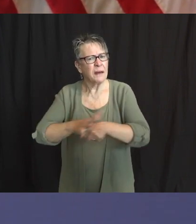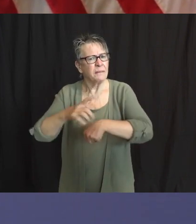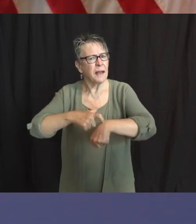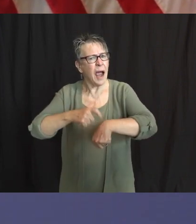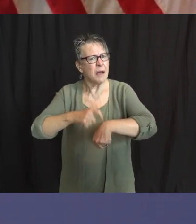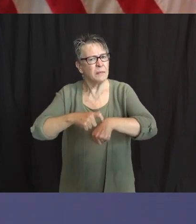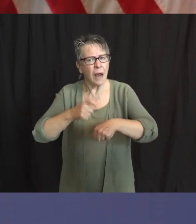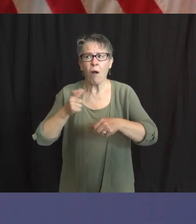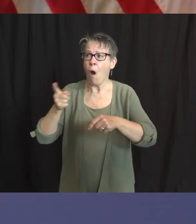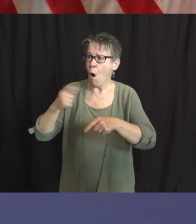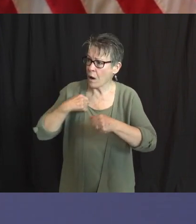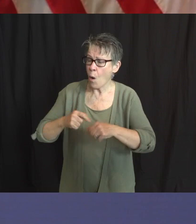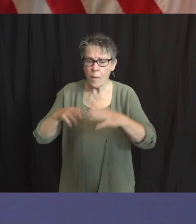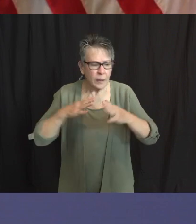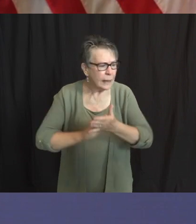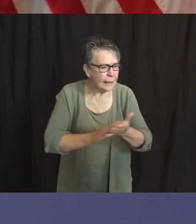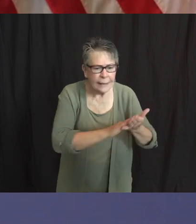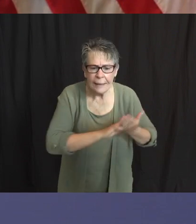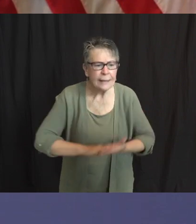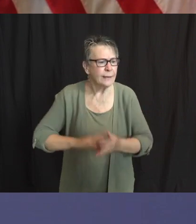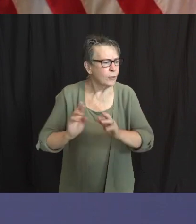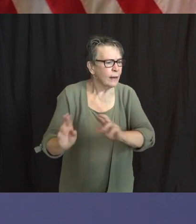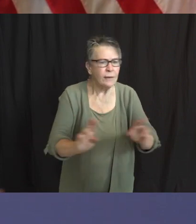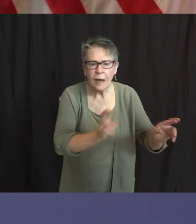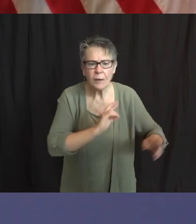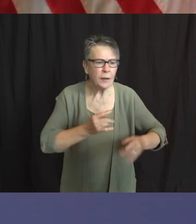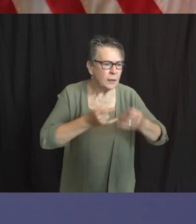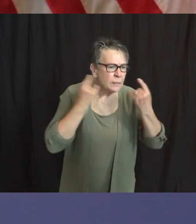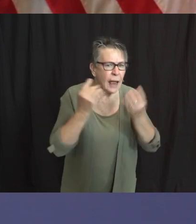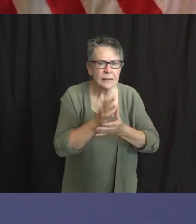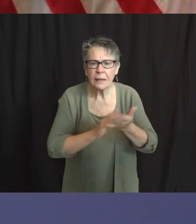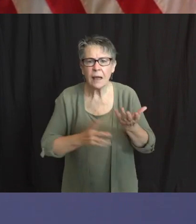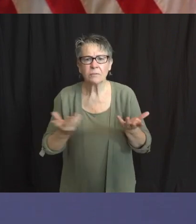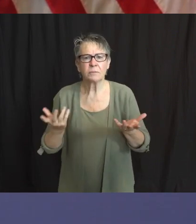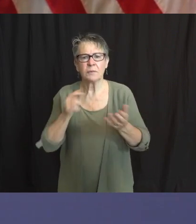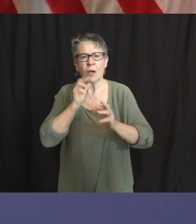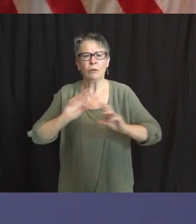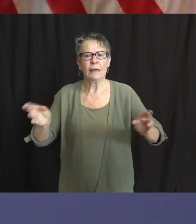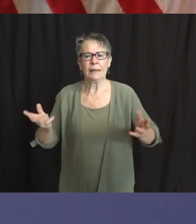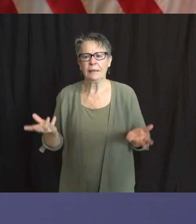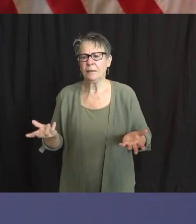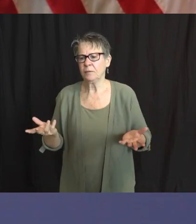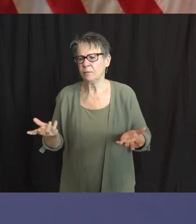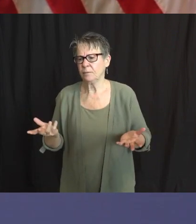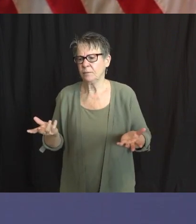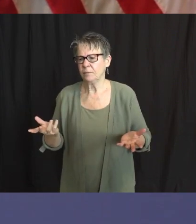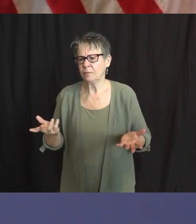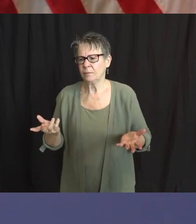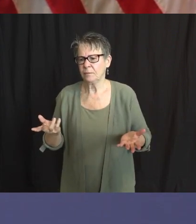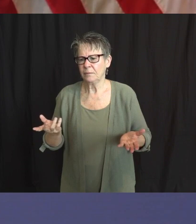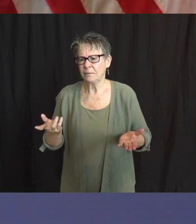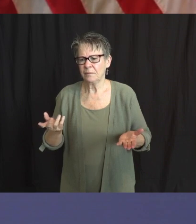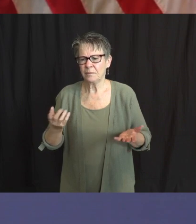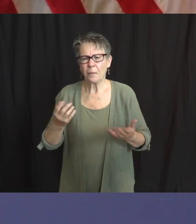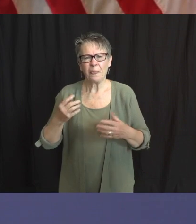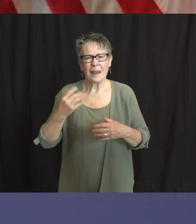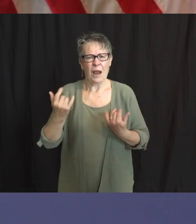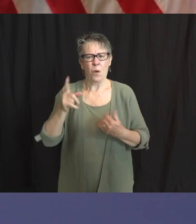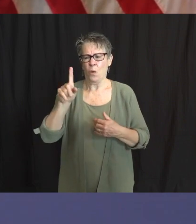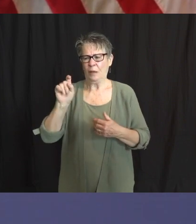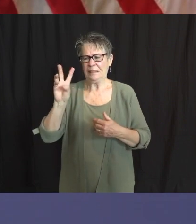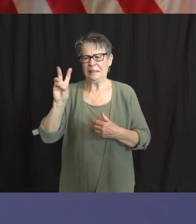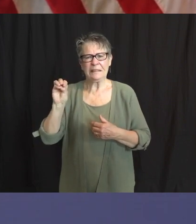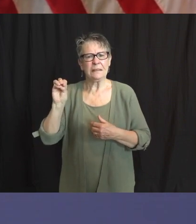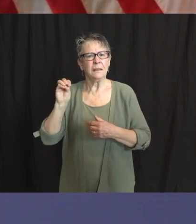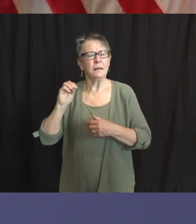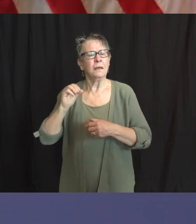be. I don't have a specific answer on the 160 workers who have filed, but we take that very seriously. So I don't want to speak for the Attorney General, but that's